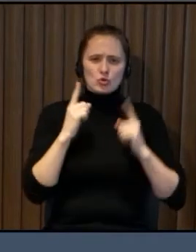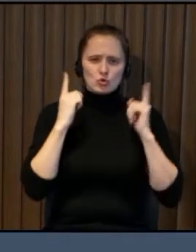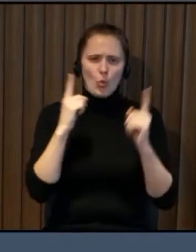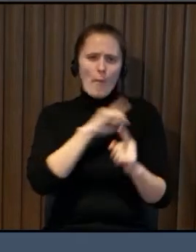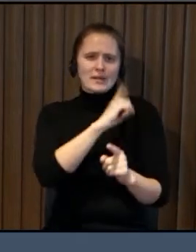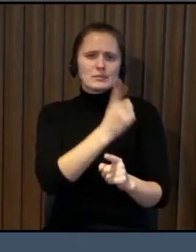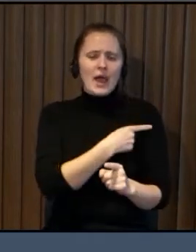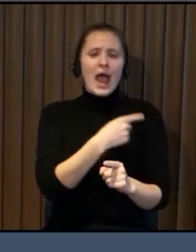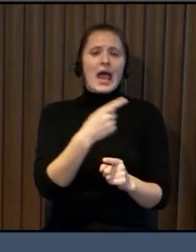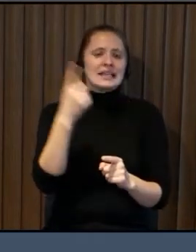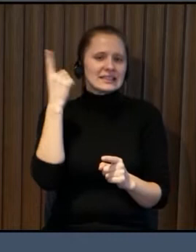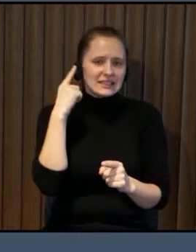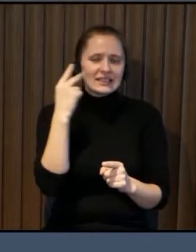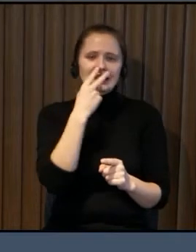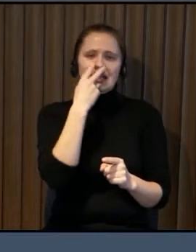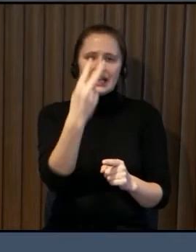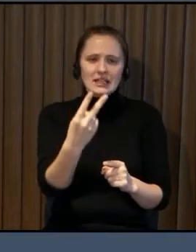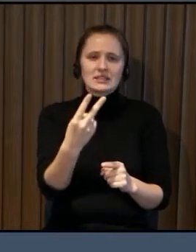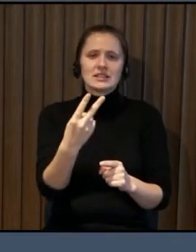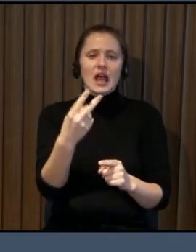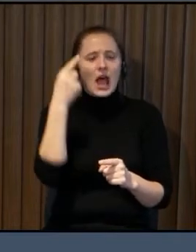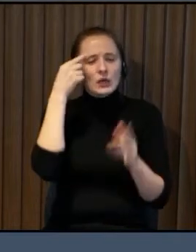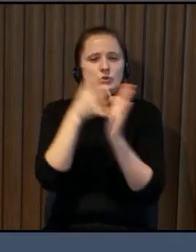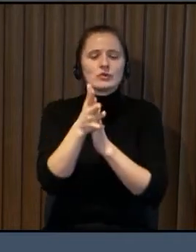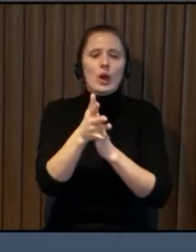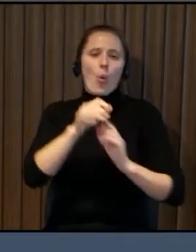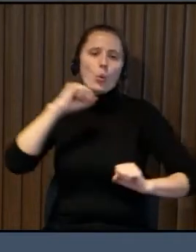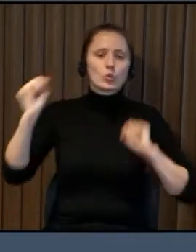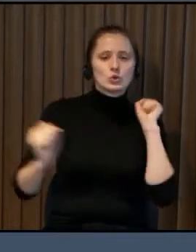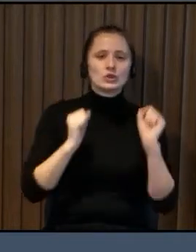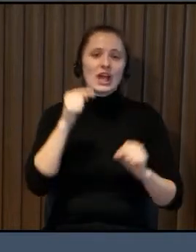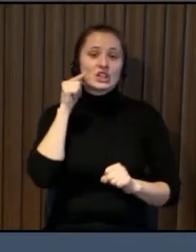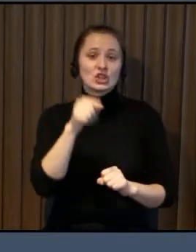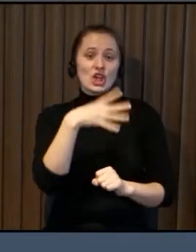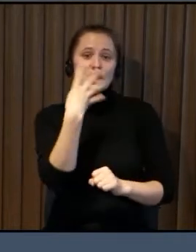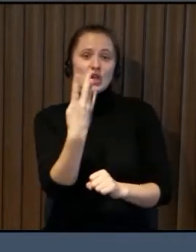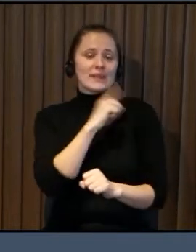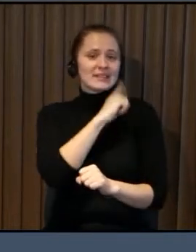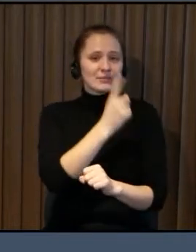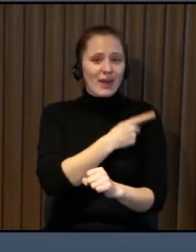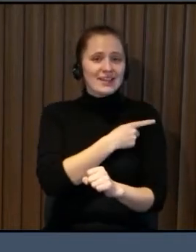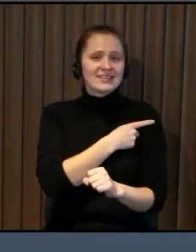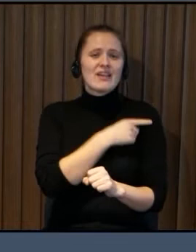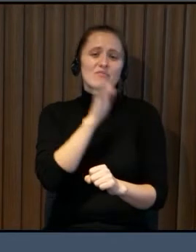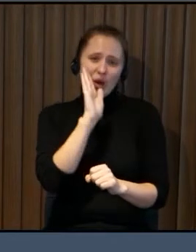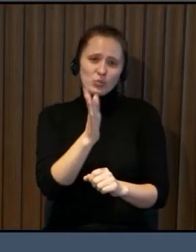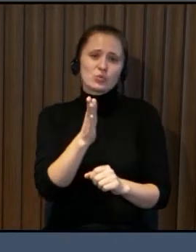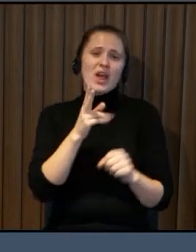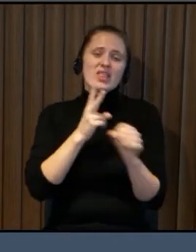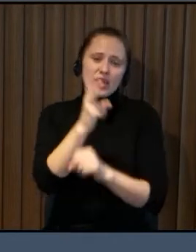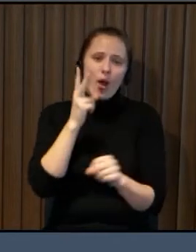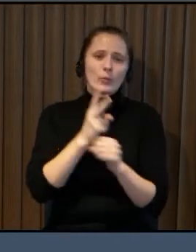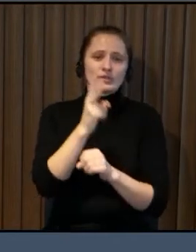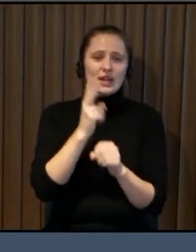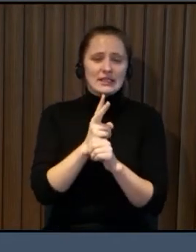shows these four senses. So this is hearing, vision, movements, and touch, and